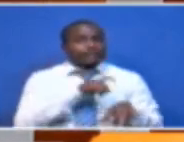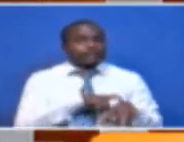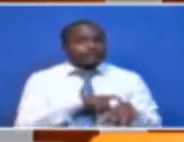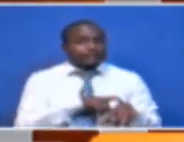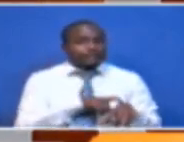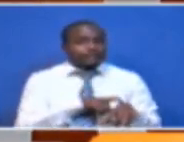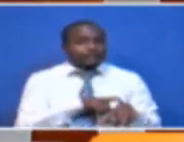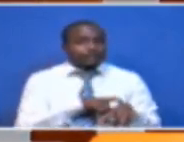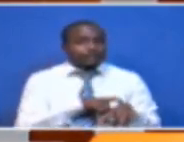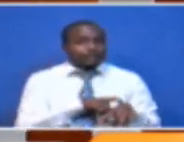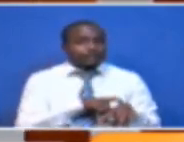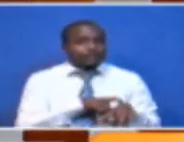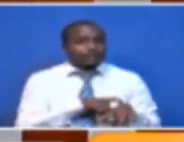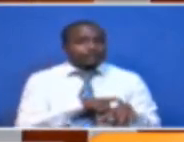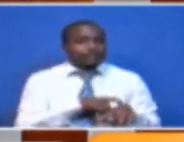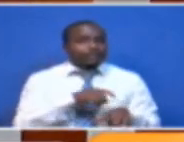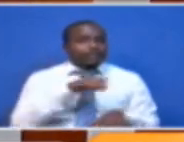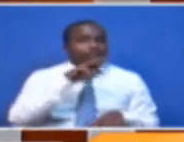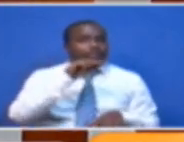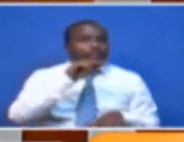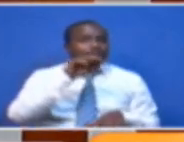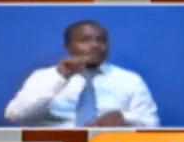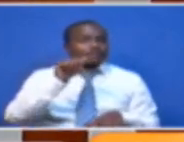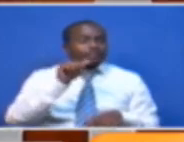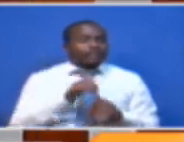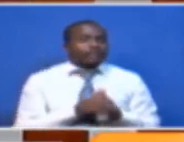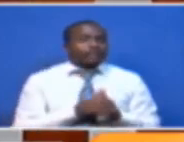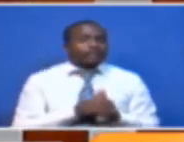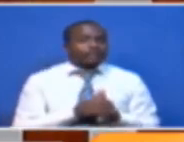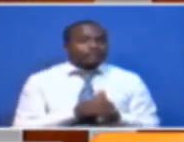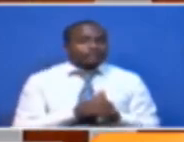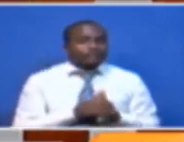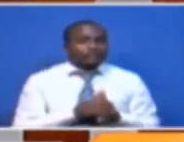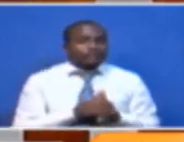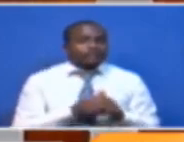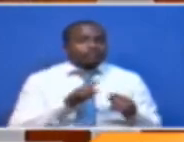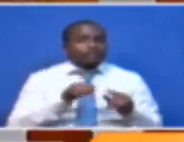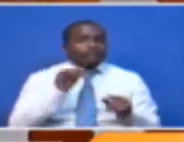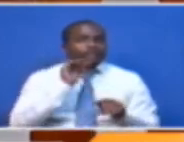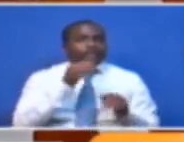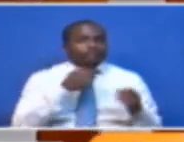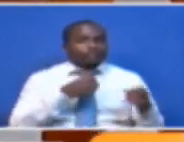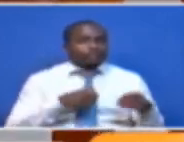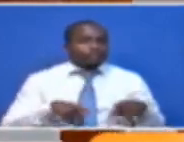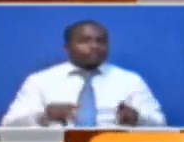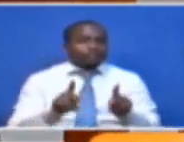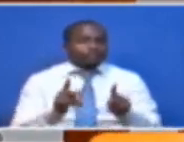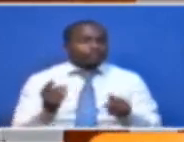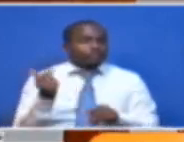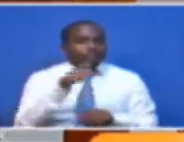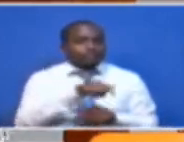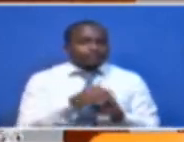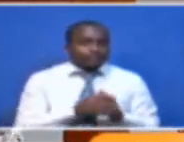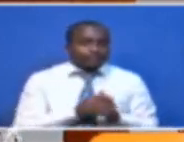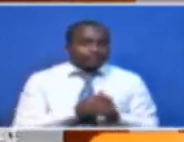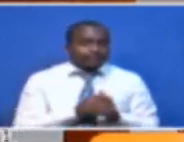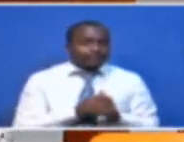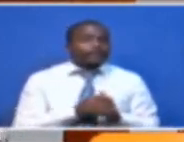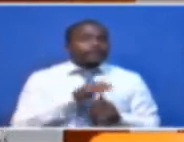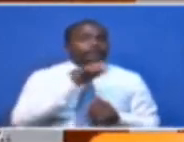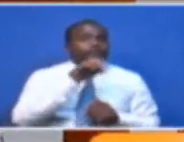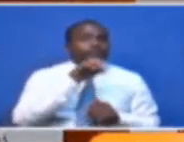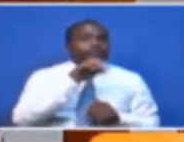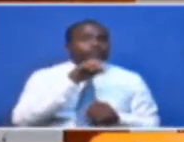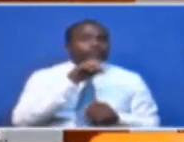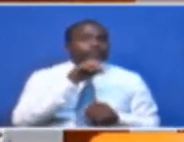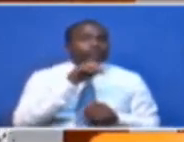MA to Mulinge, to General Mulinge. But he had asked for permission to come to Nakuru. So Elijah telephoned his brother. He